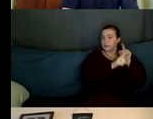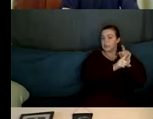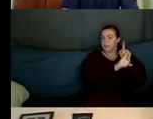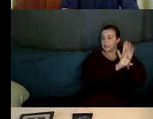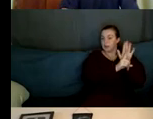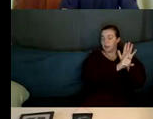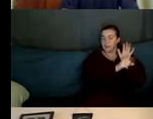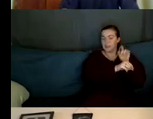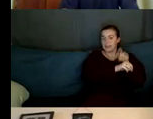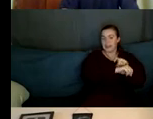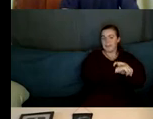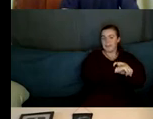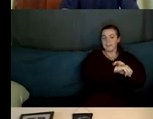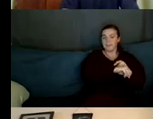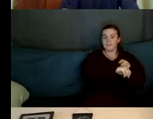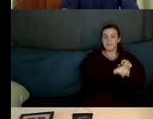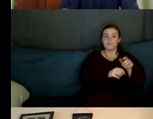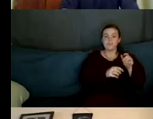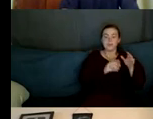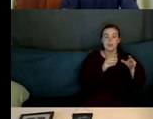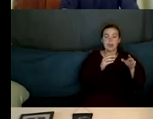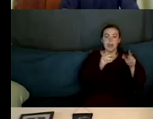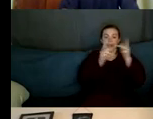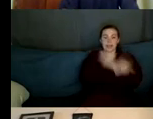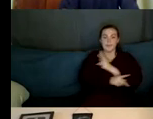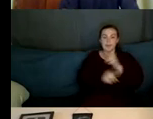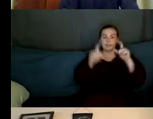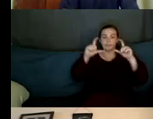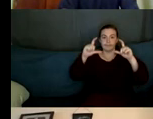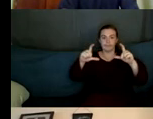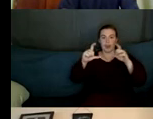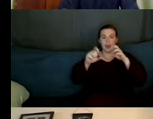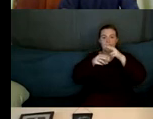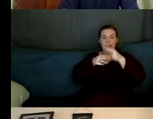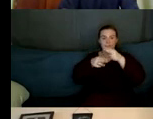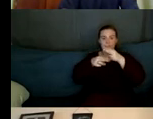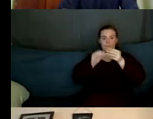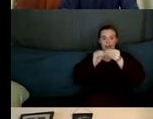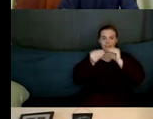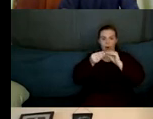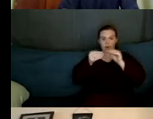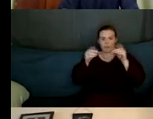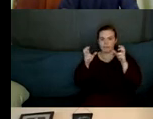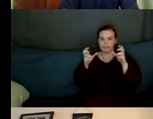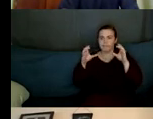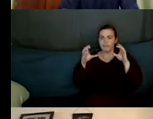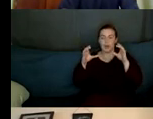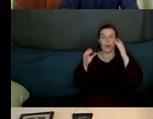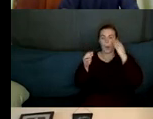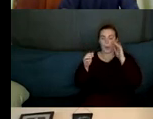then it is times this number, I don't know why. And then